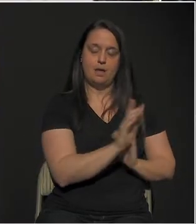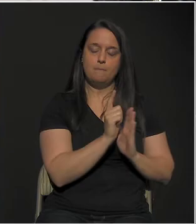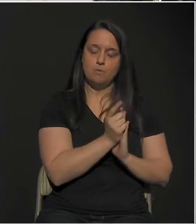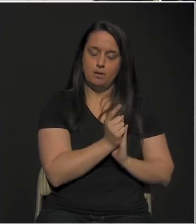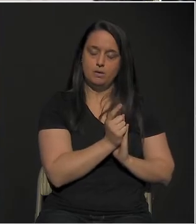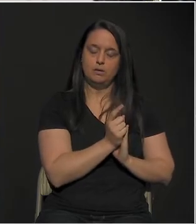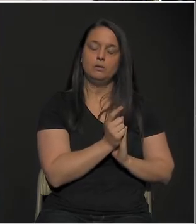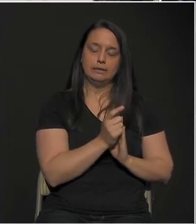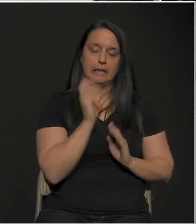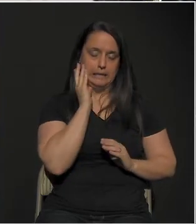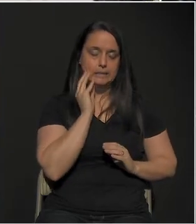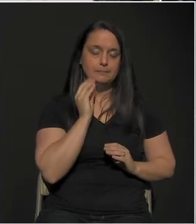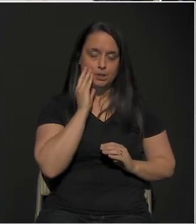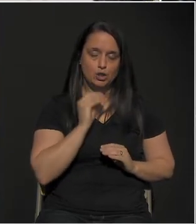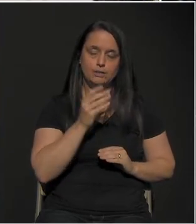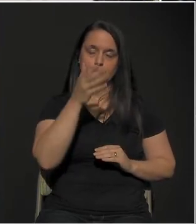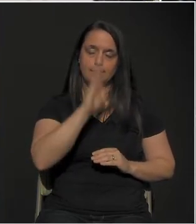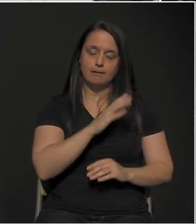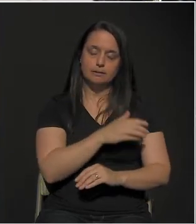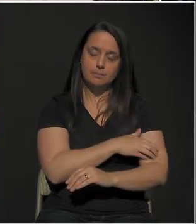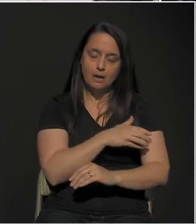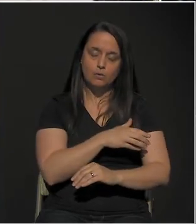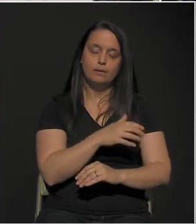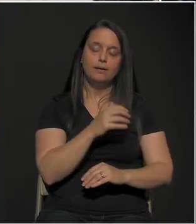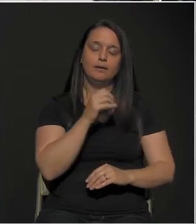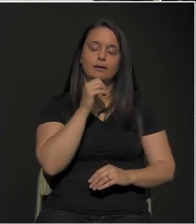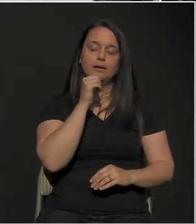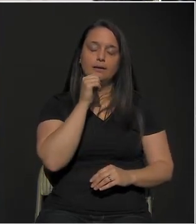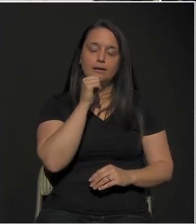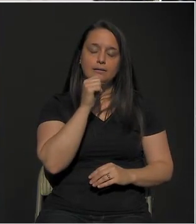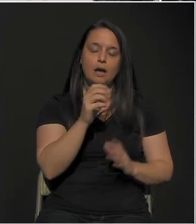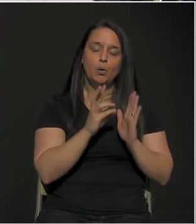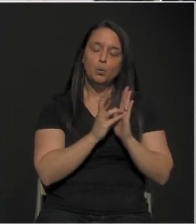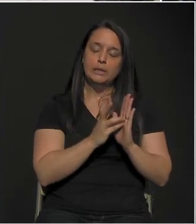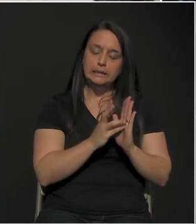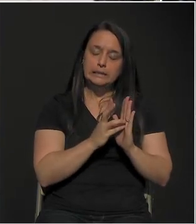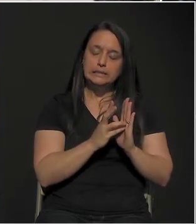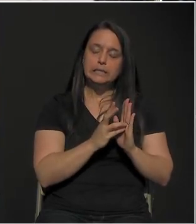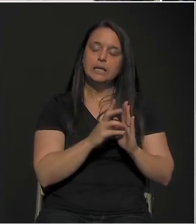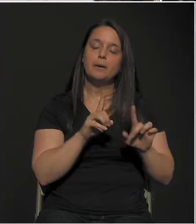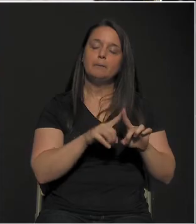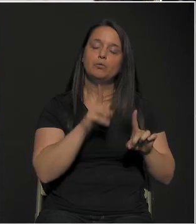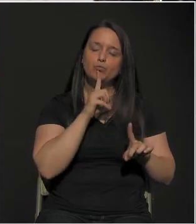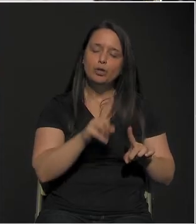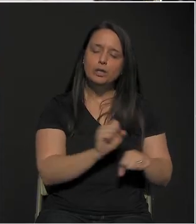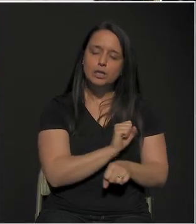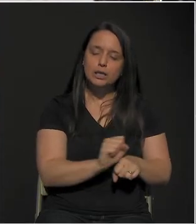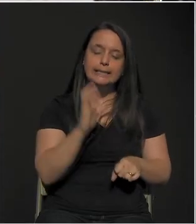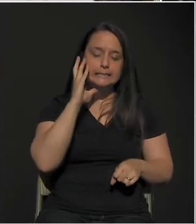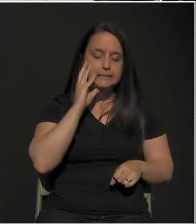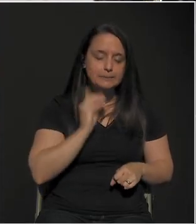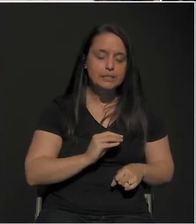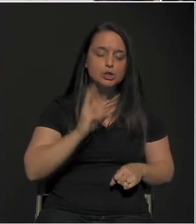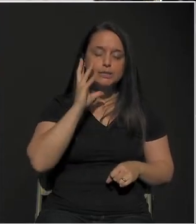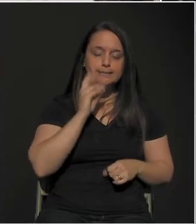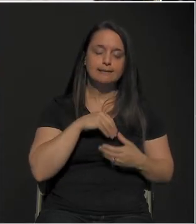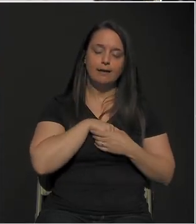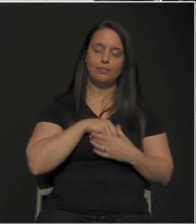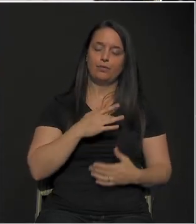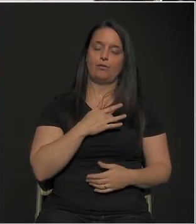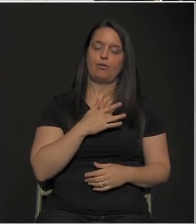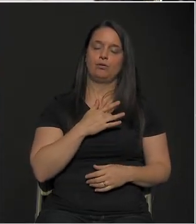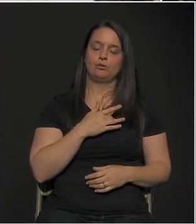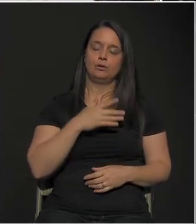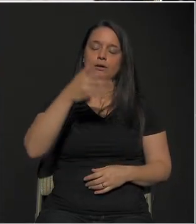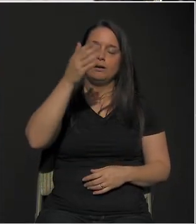where they experience the power of God, not just bearing witness to it, but experience it in their hearts.